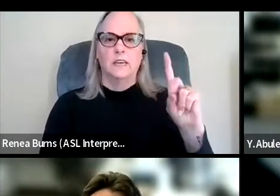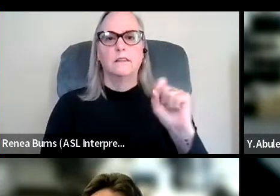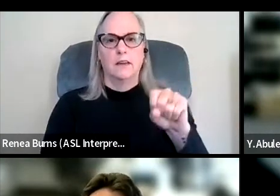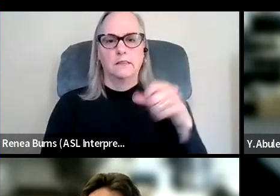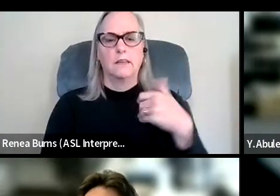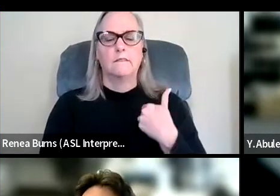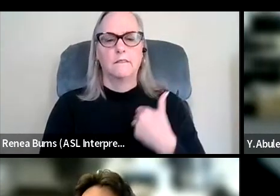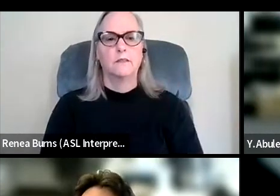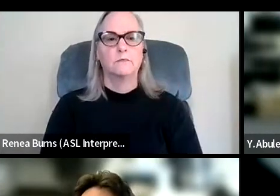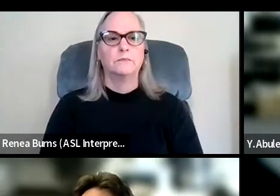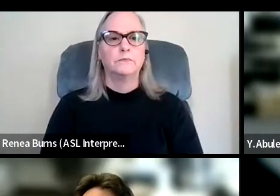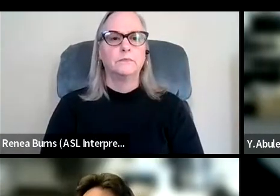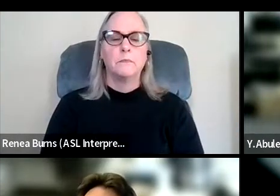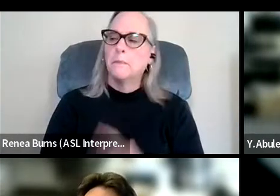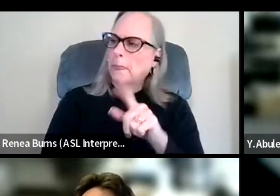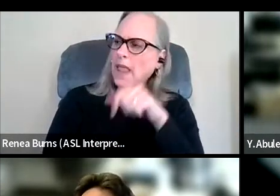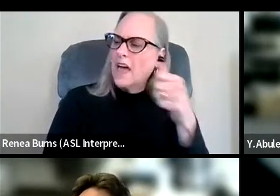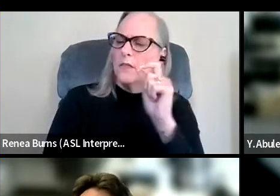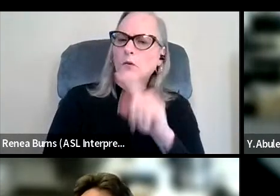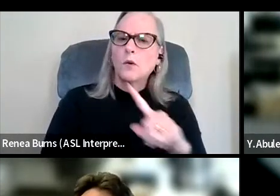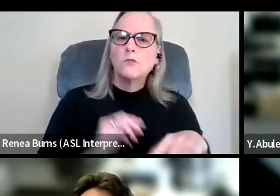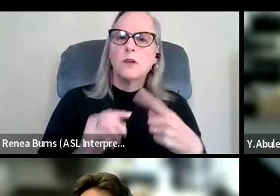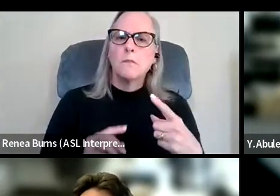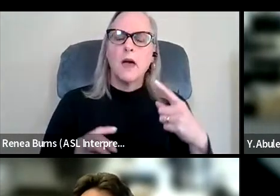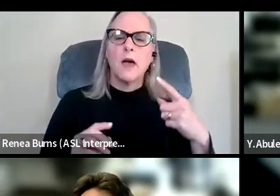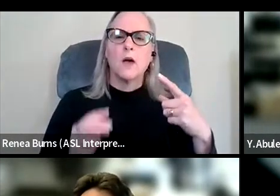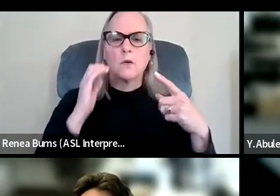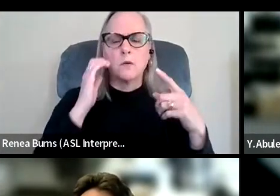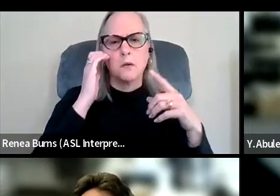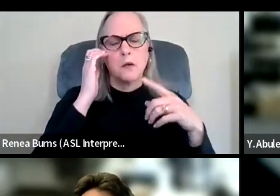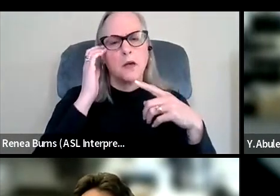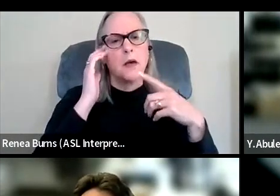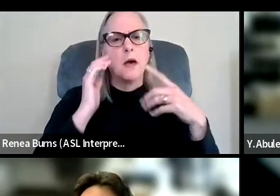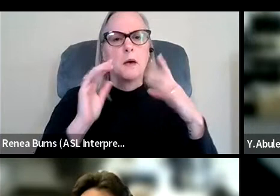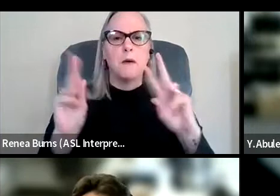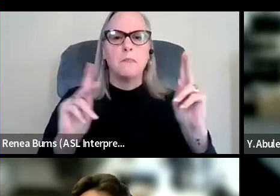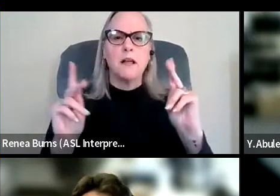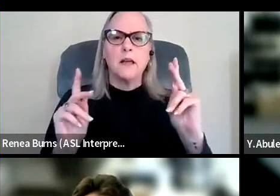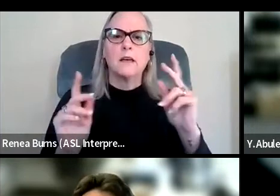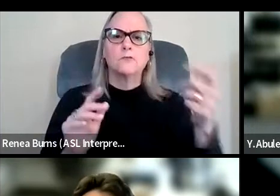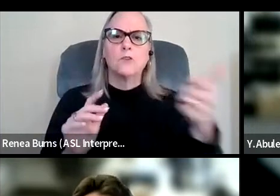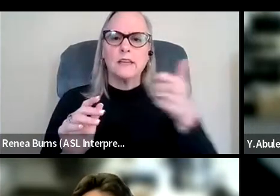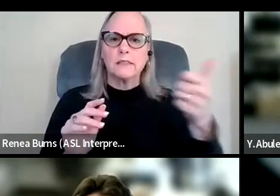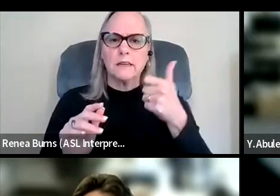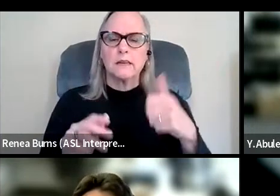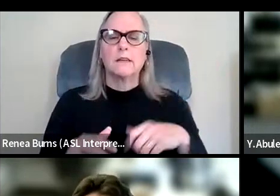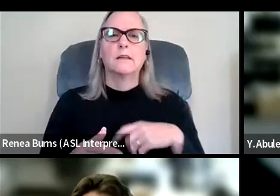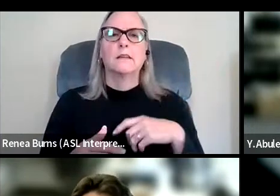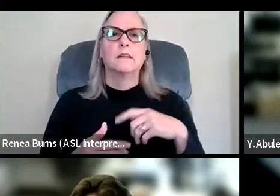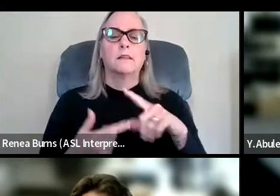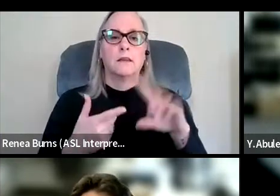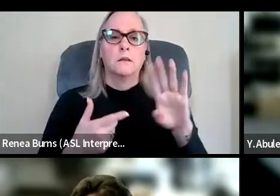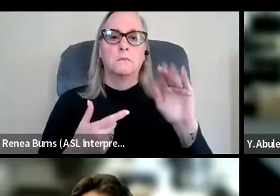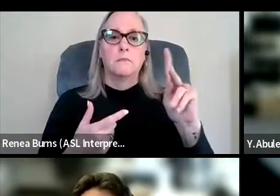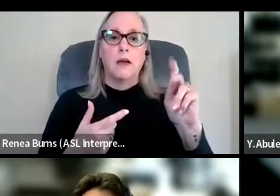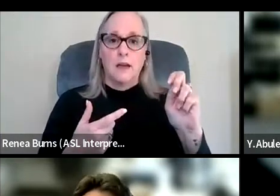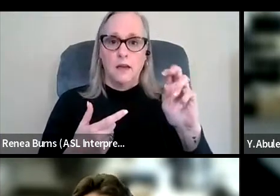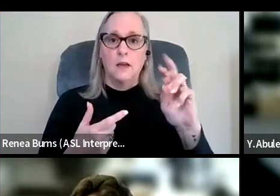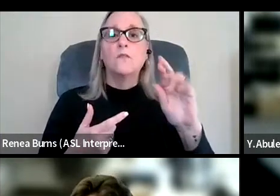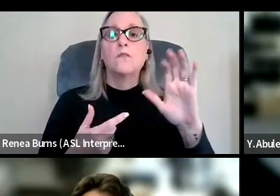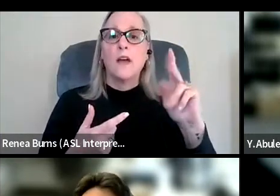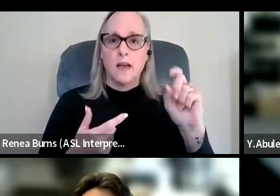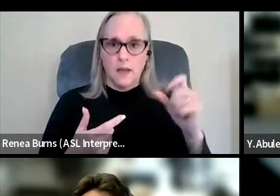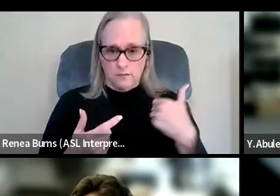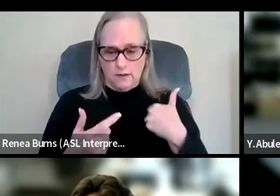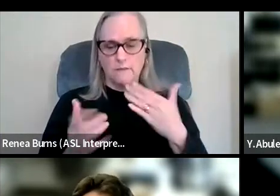Let's see. I know there was a question about public transit, bike racks. I think the plan is to incorporate bike racks.